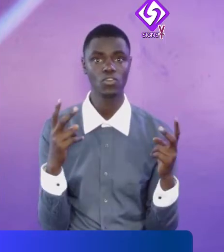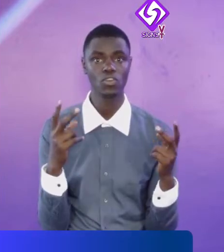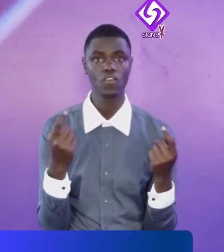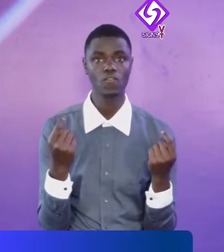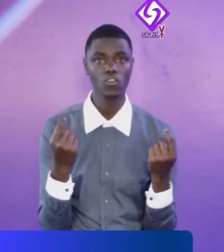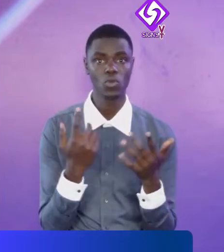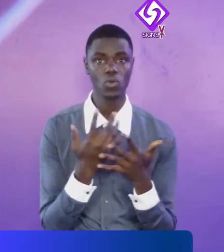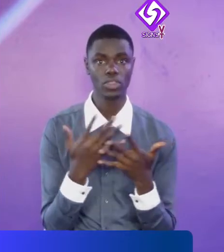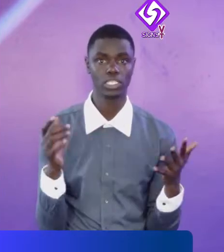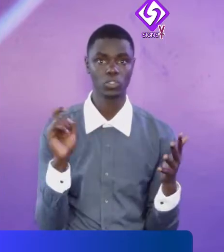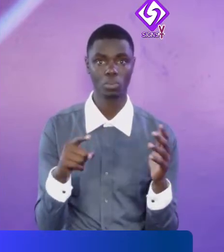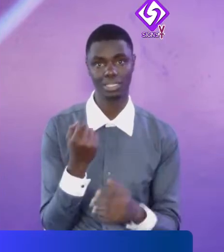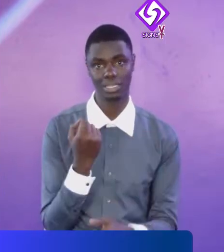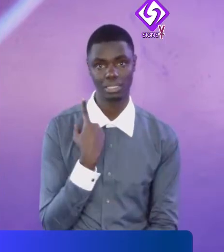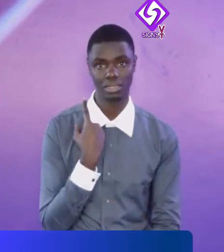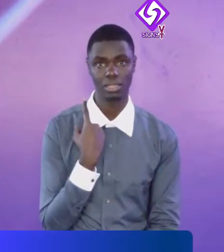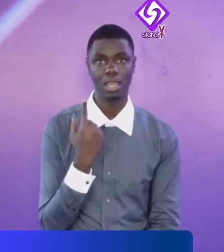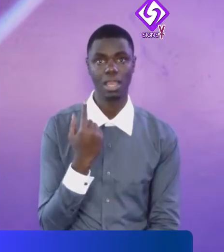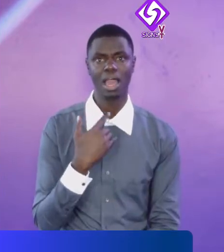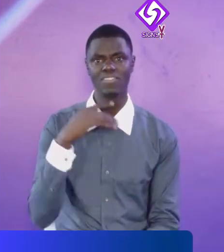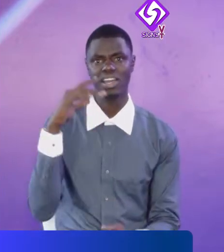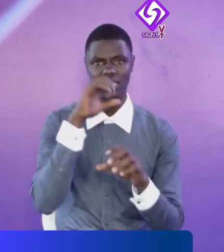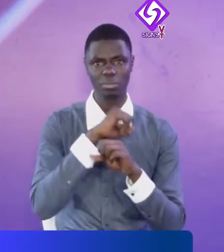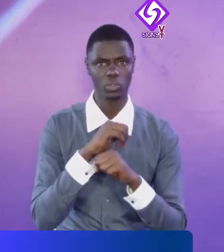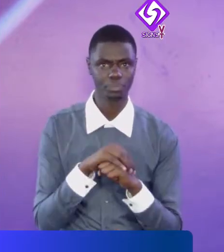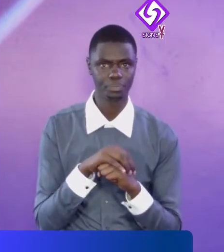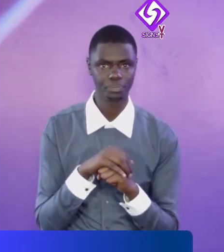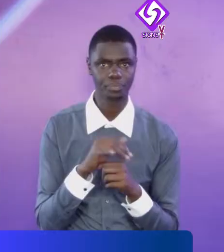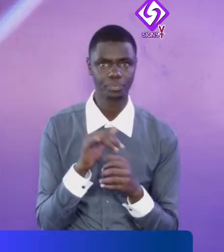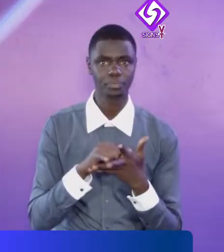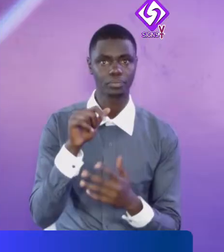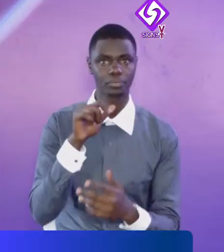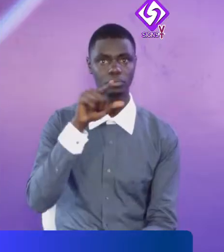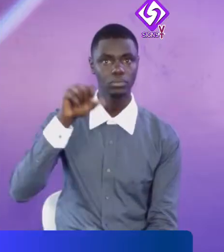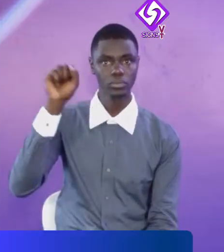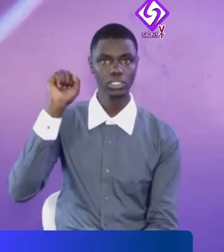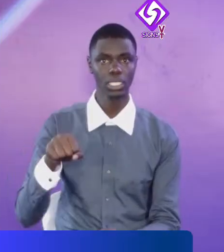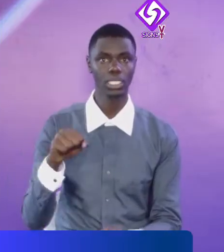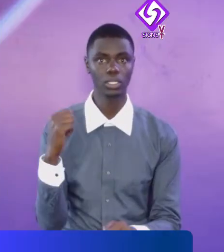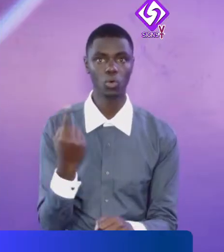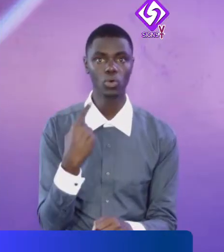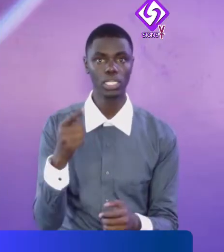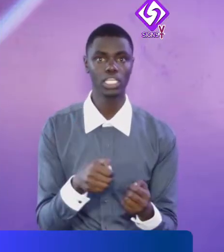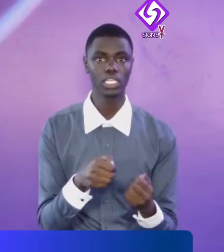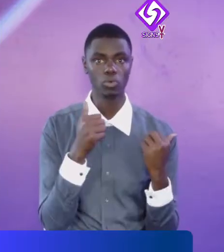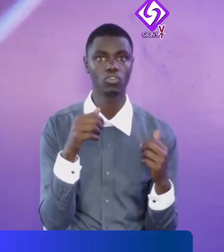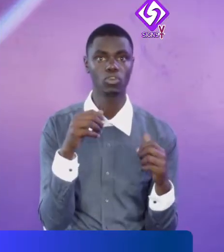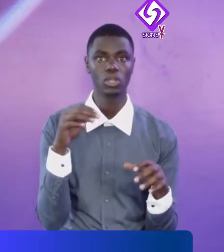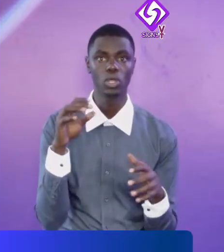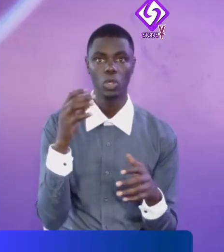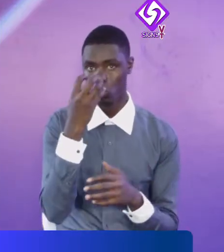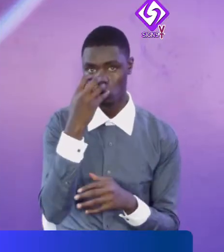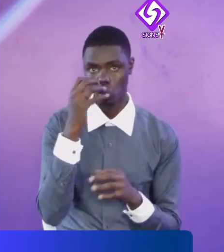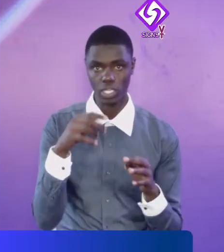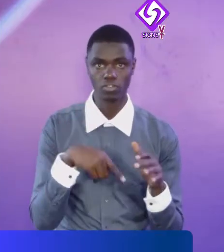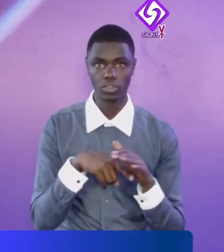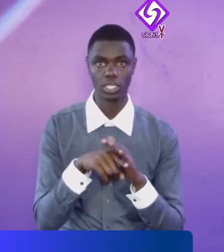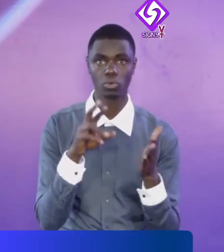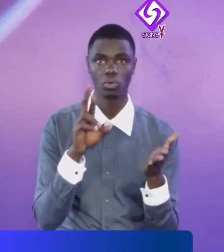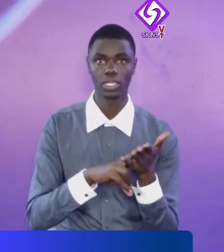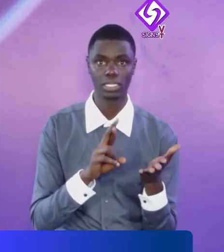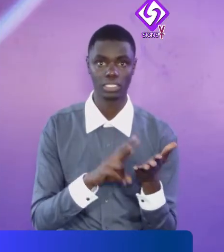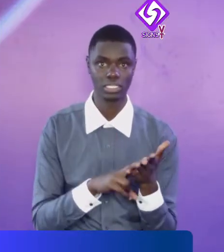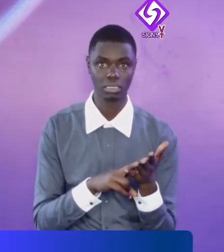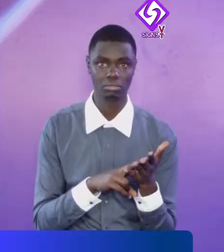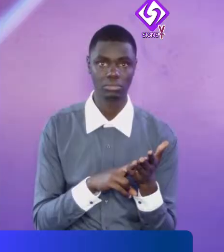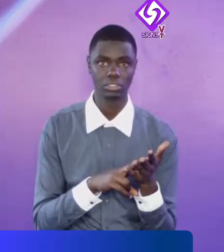here. There is an assumption that Gen Zs cannot remove William Ruto if they go and register to vote.